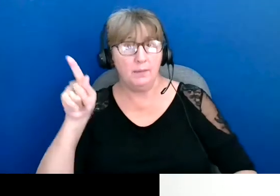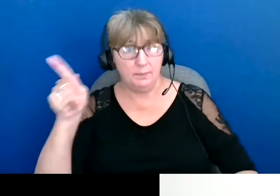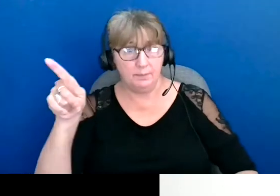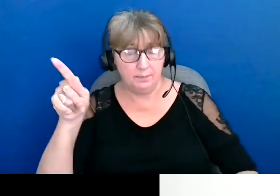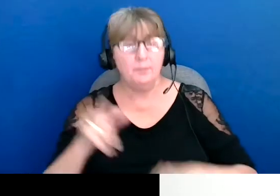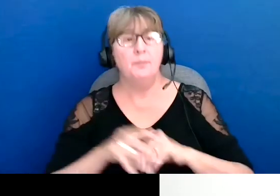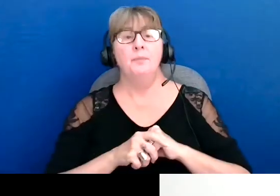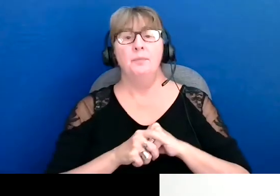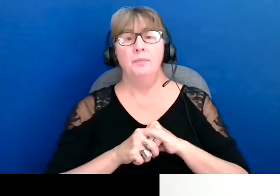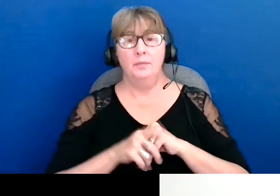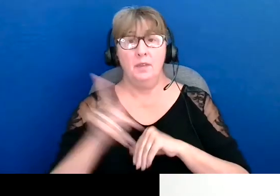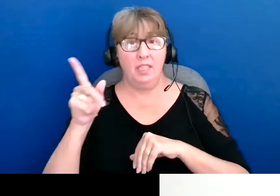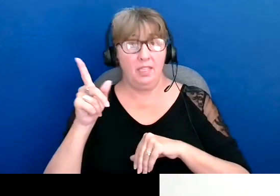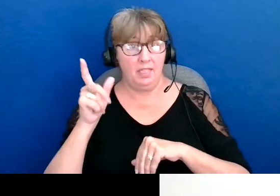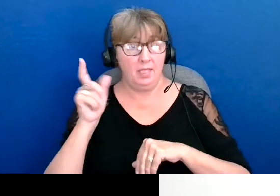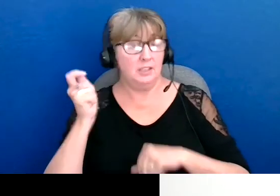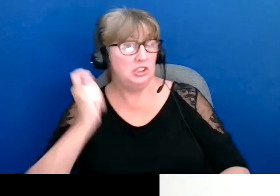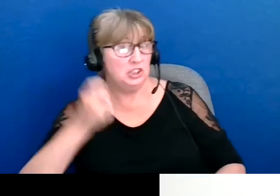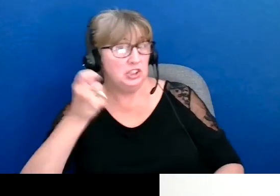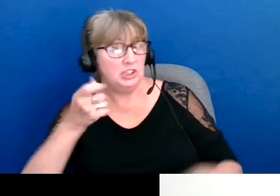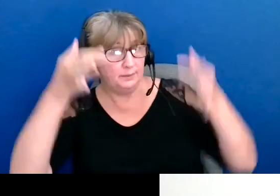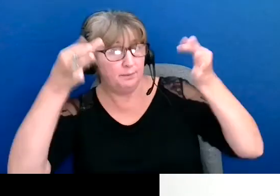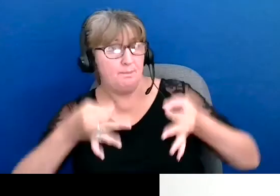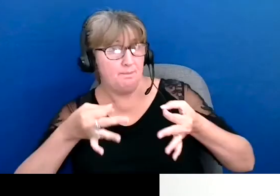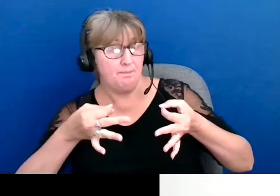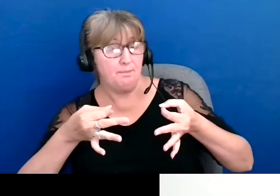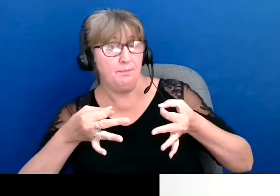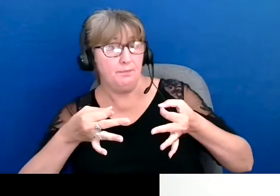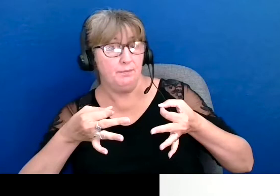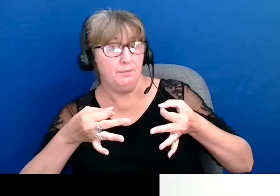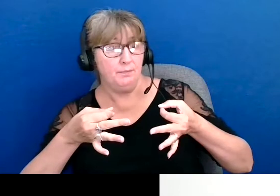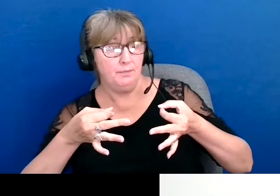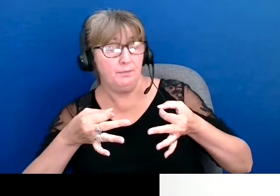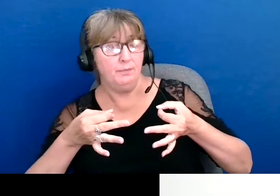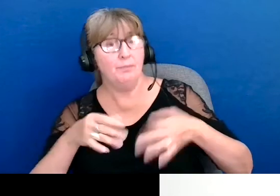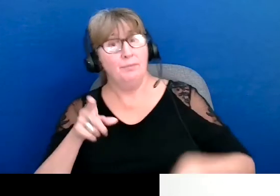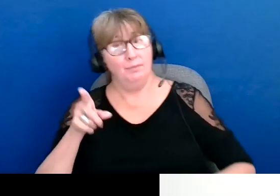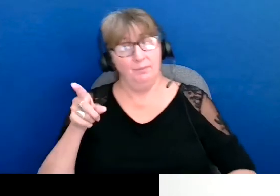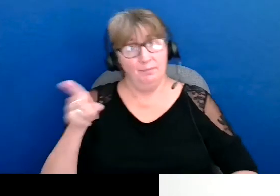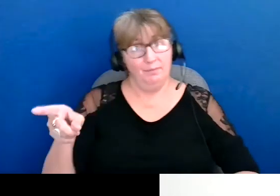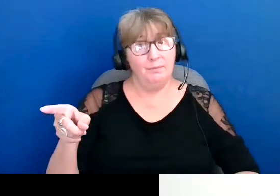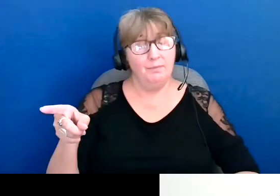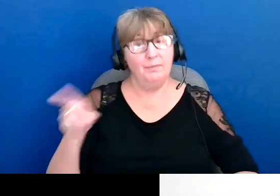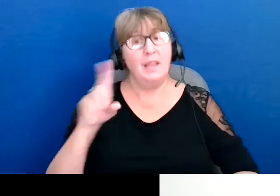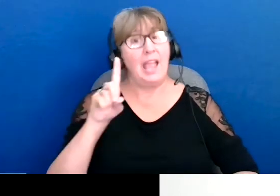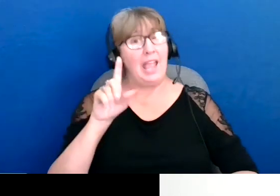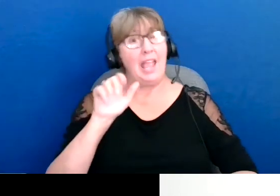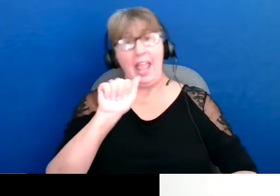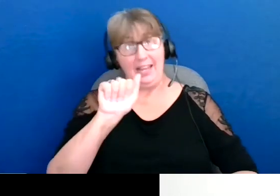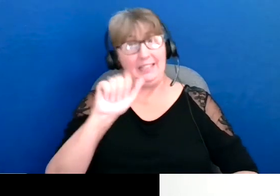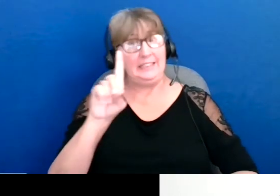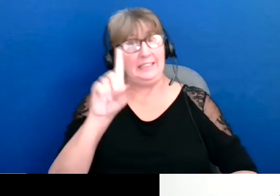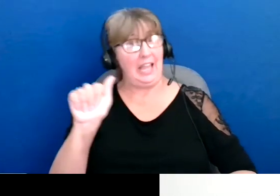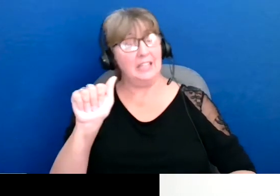And the judge issued a ruling holding that the Americans with Disabilities Act